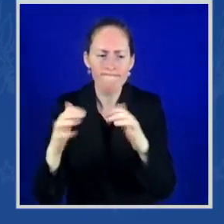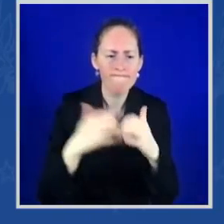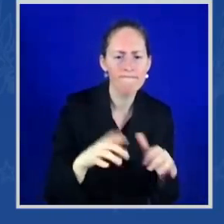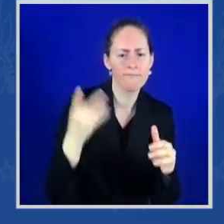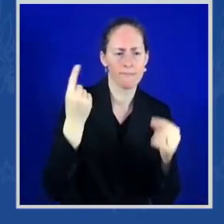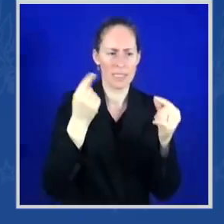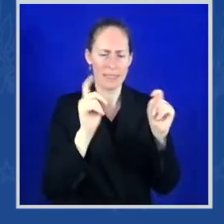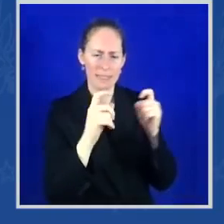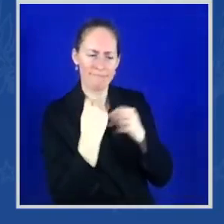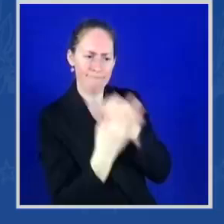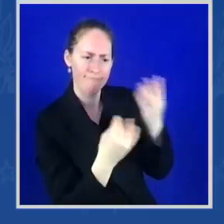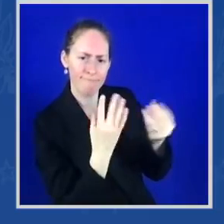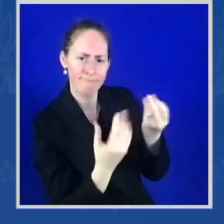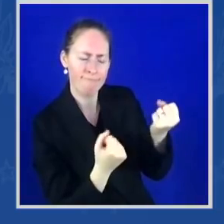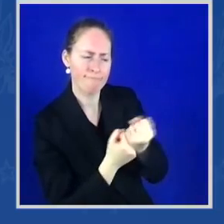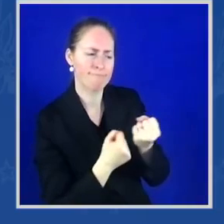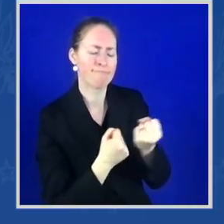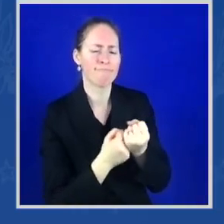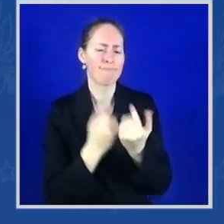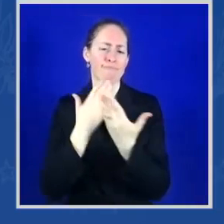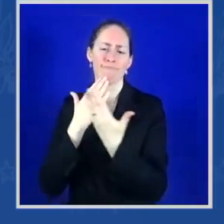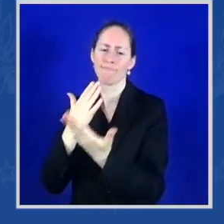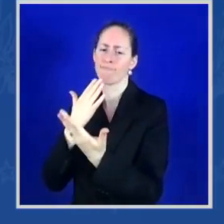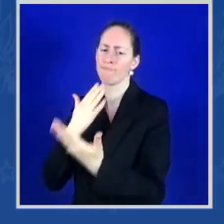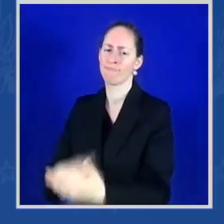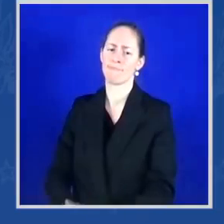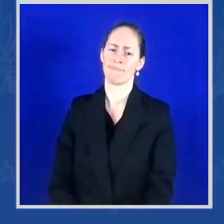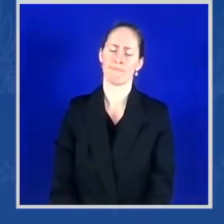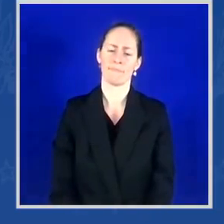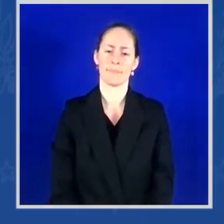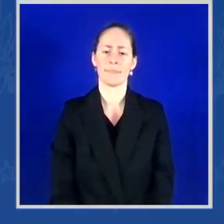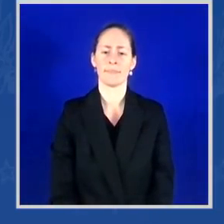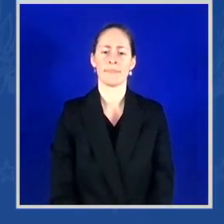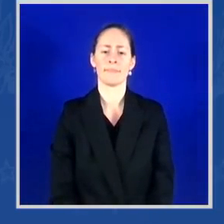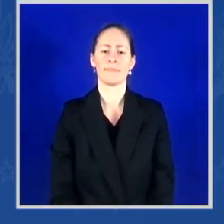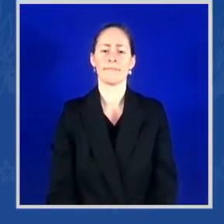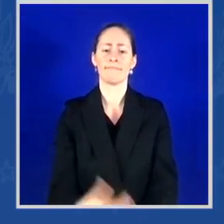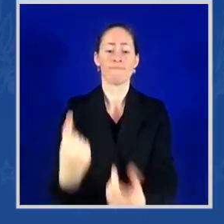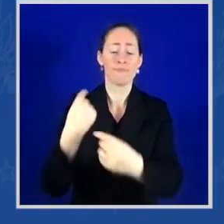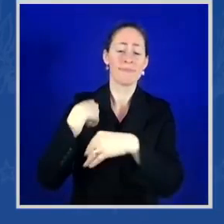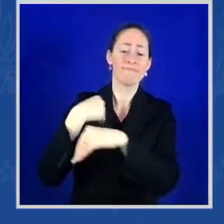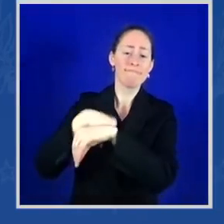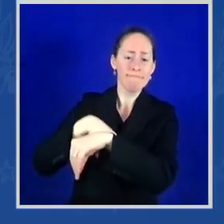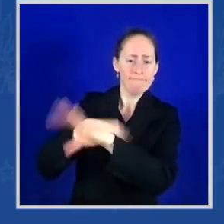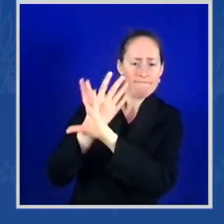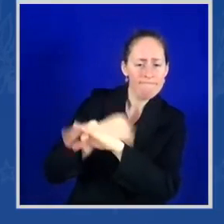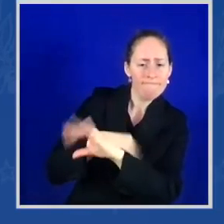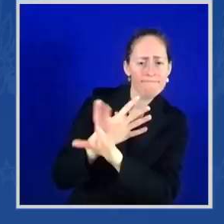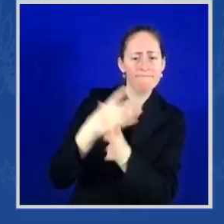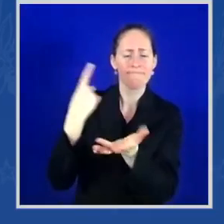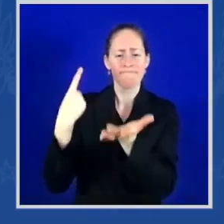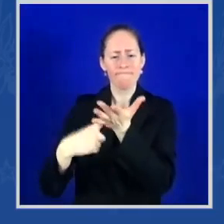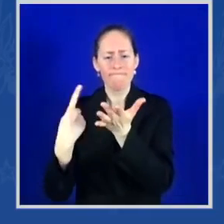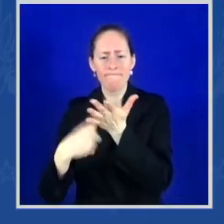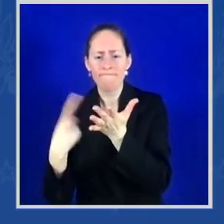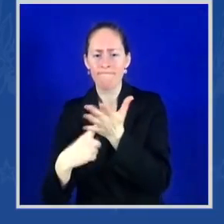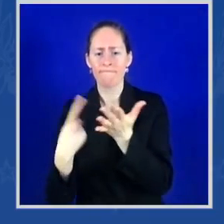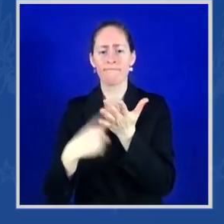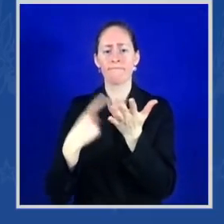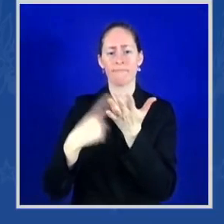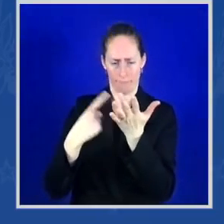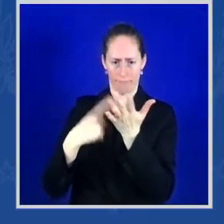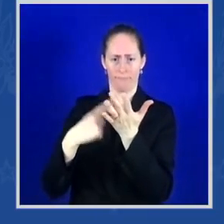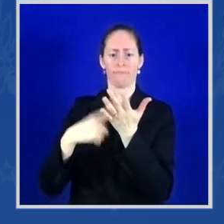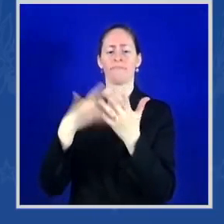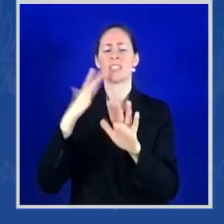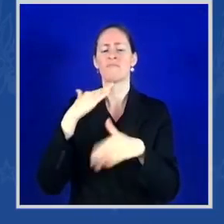been on our calls on a weekly basis. They have vaccinated nearly 70% of the 25,000 veterans who